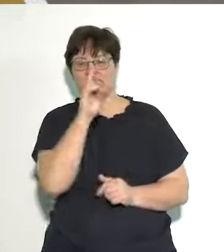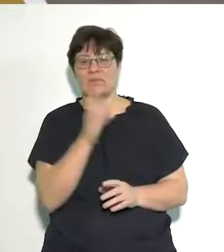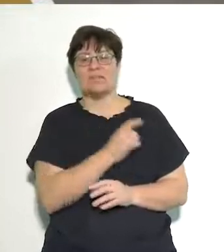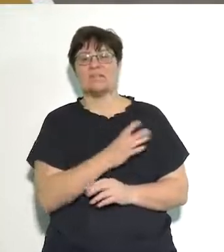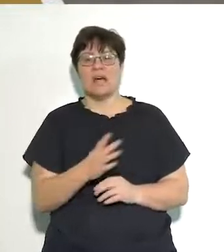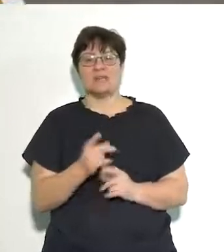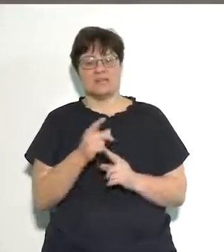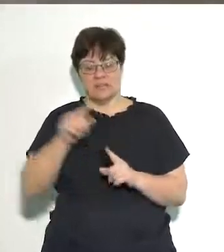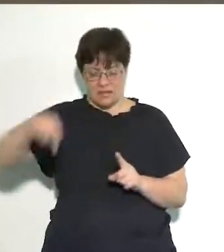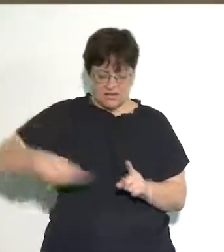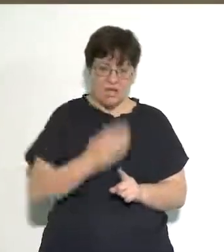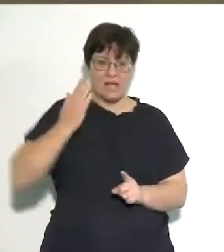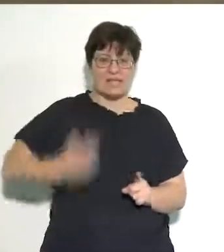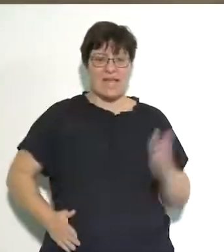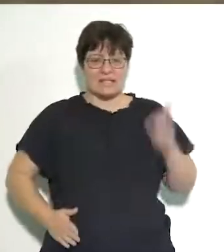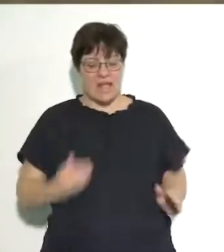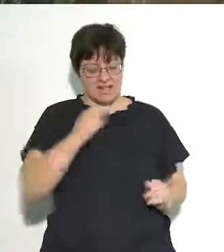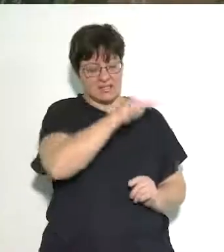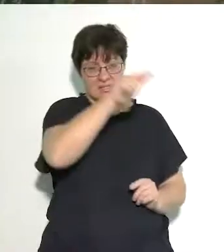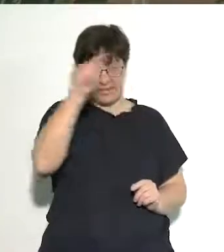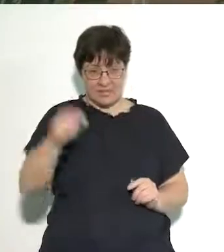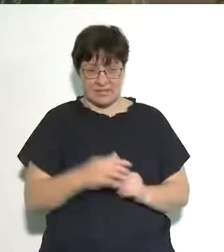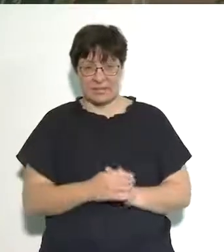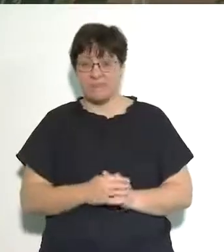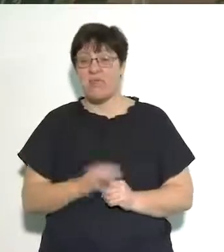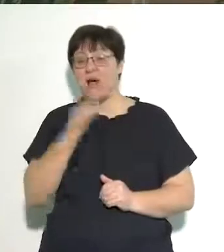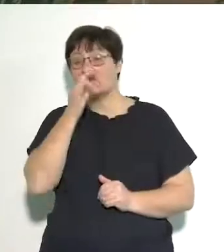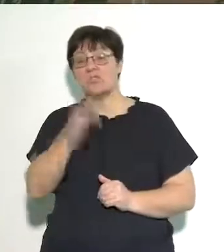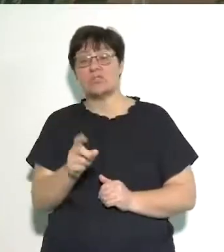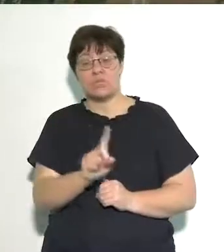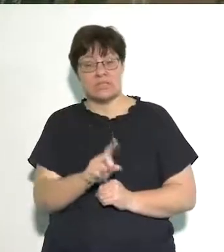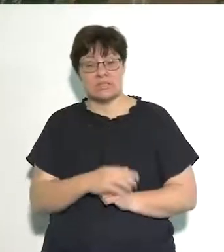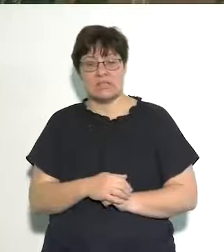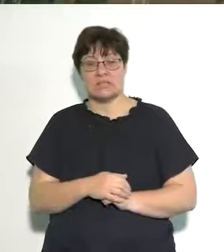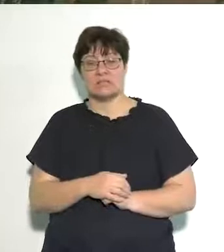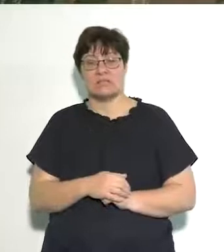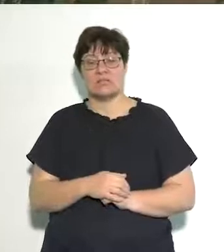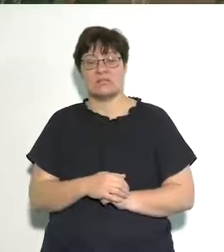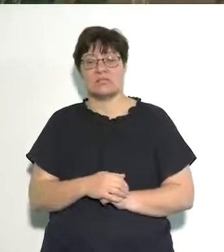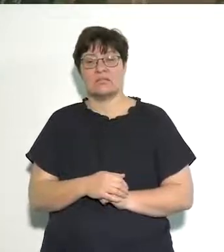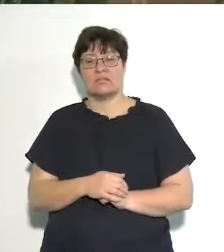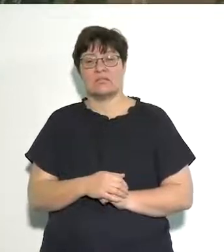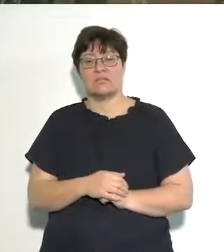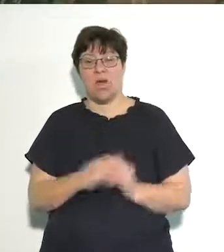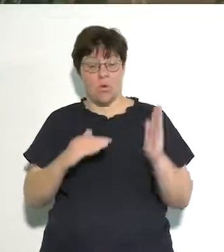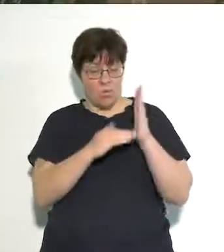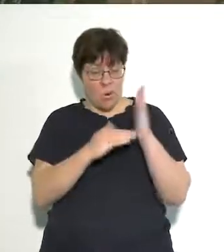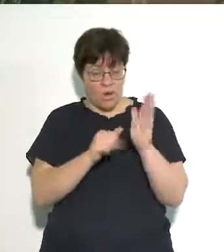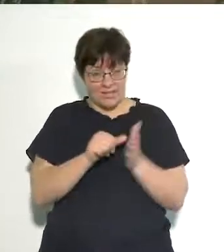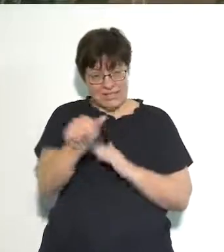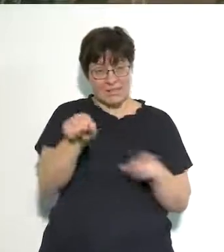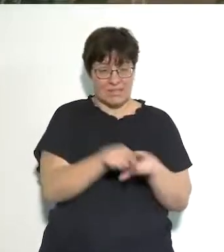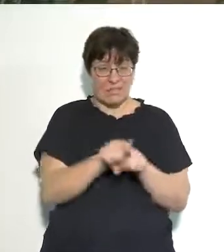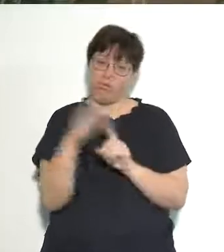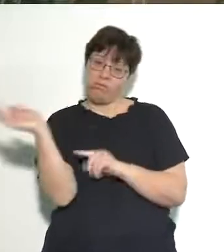can start by going around each of your corners. What I also strongly suggest is that you tape down these corners so